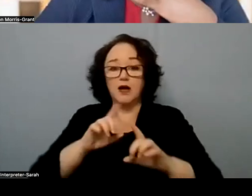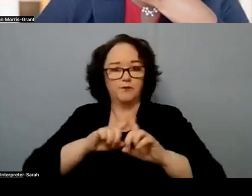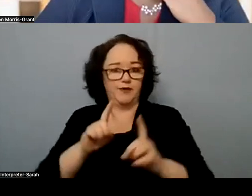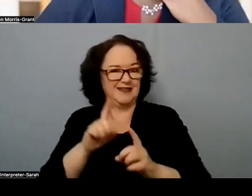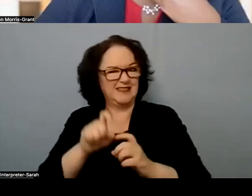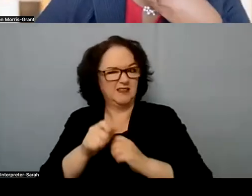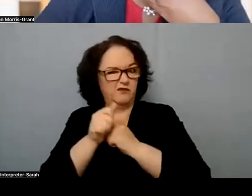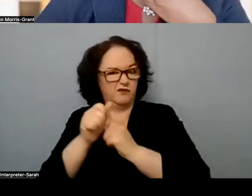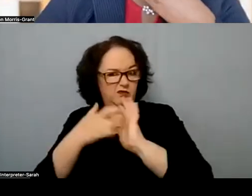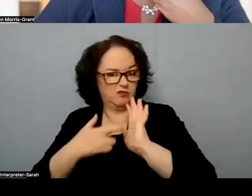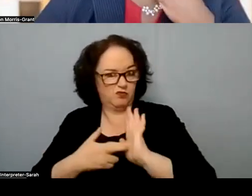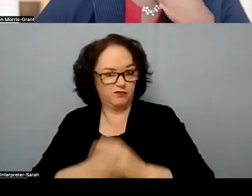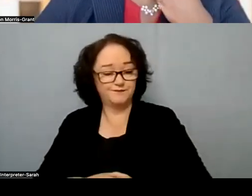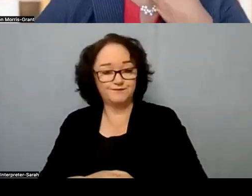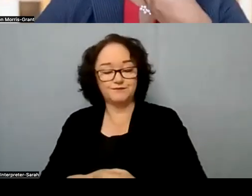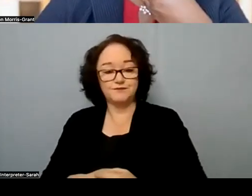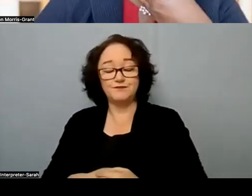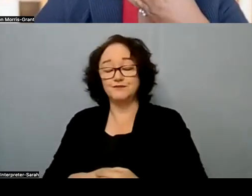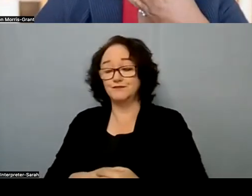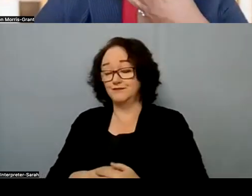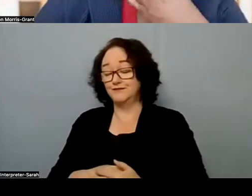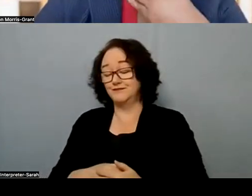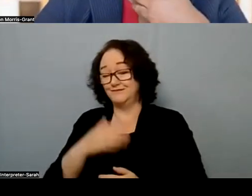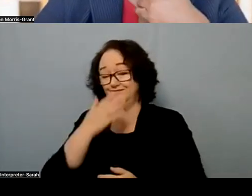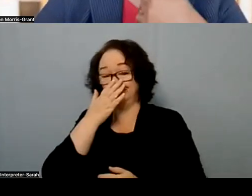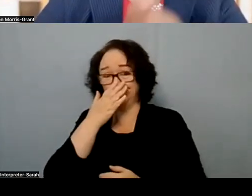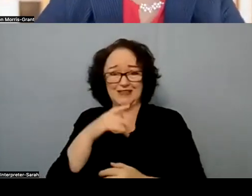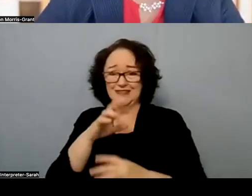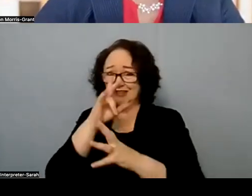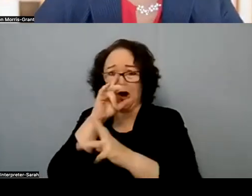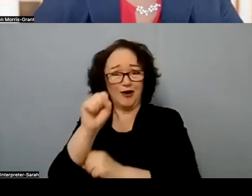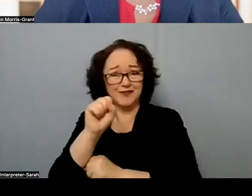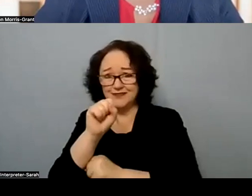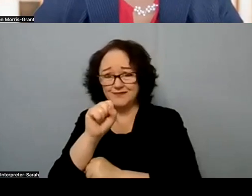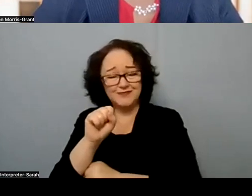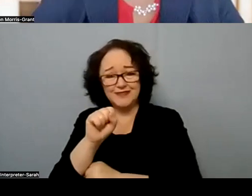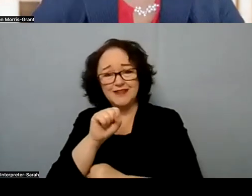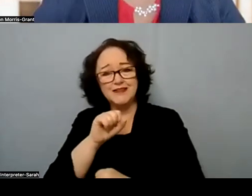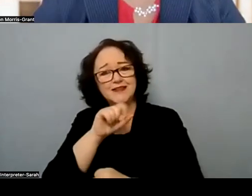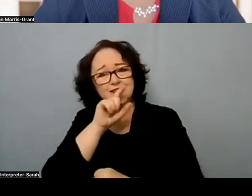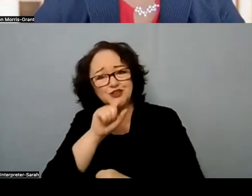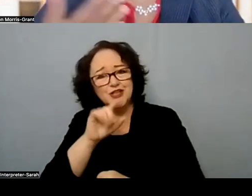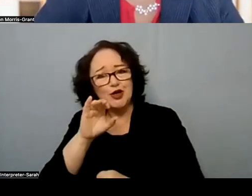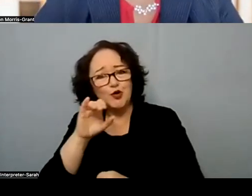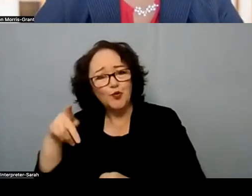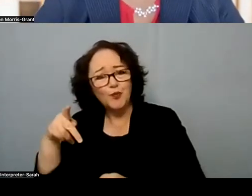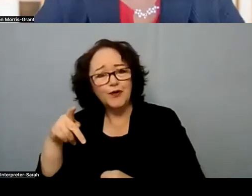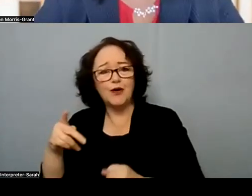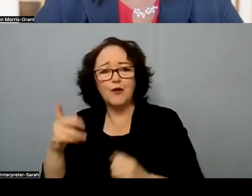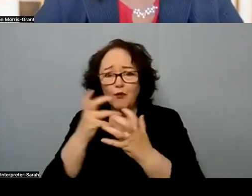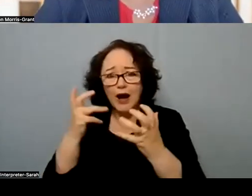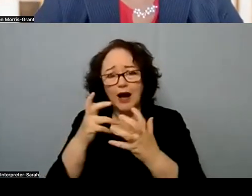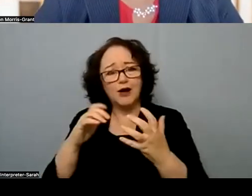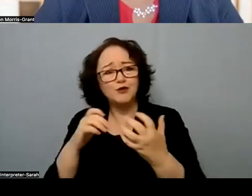And so, Andrea, yes, the chicken coop, that is so awesome how you were going to use your advocacy to make that happen, but to find out